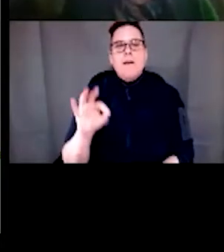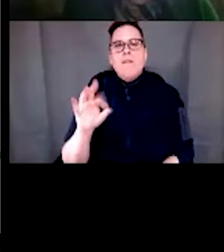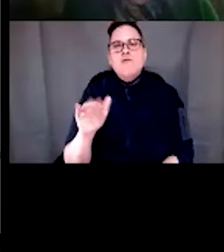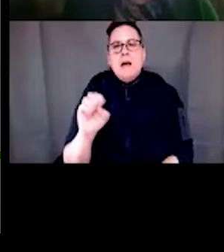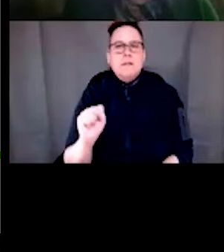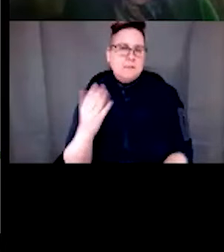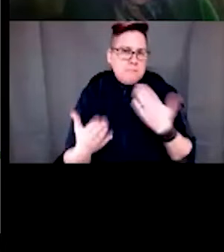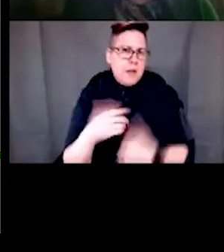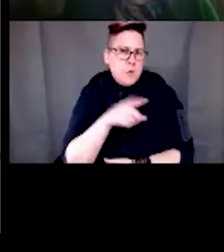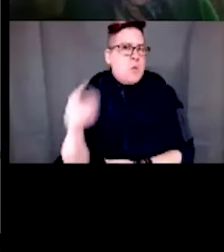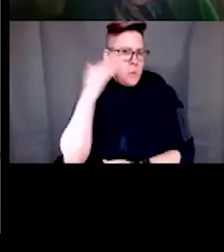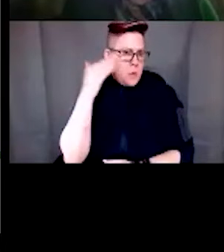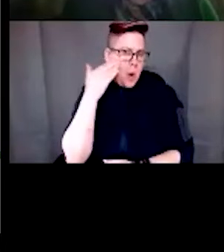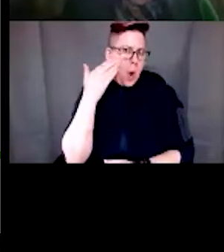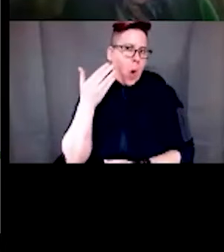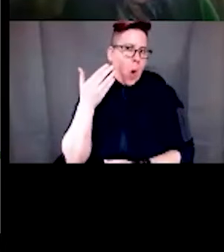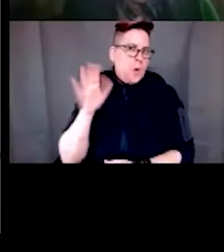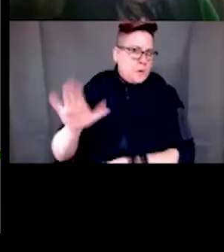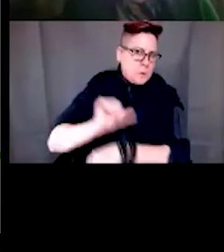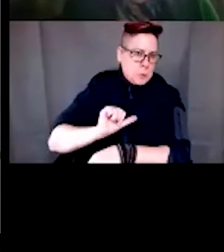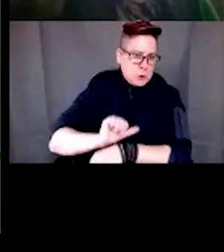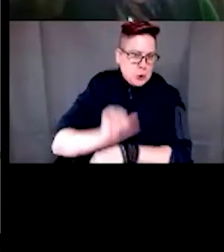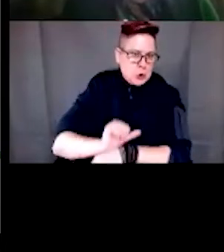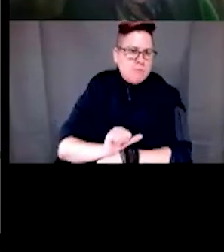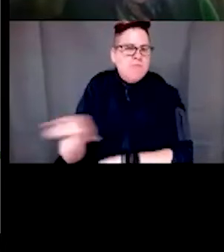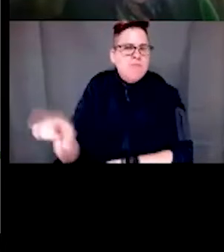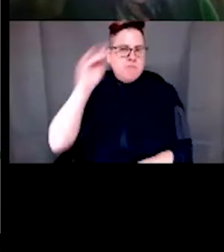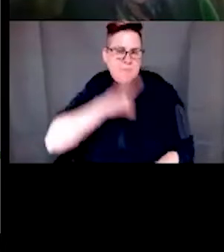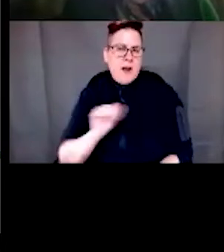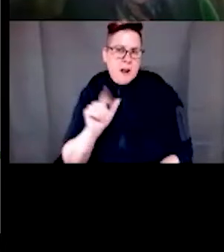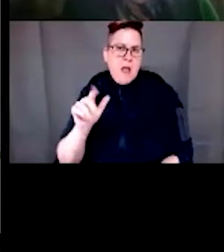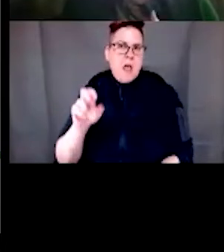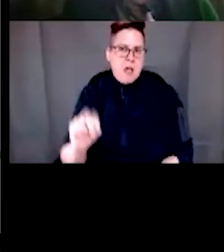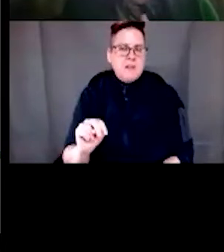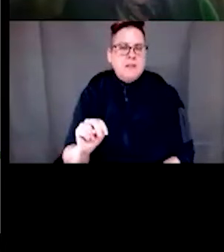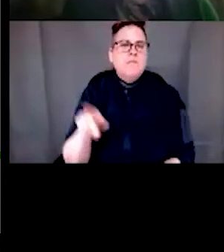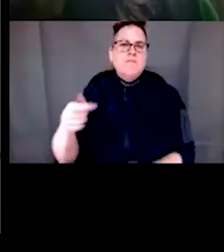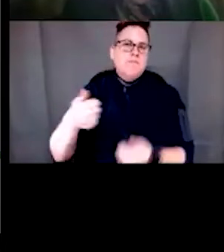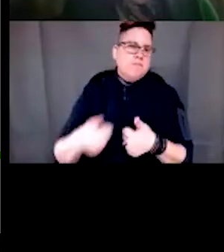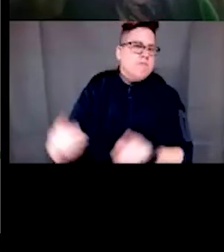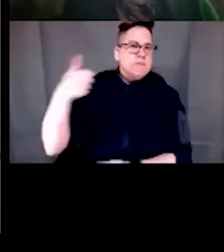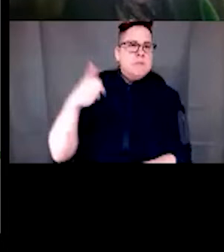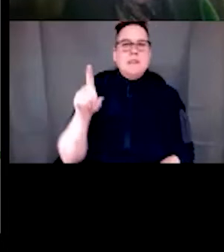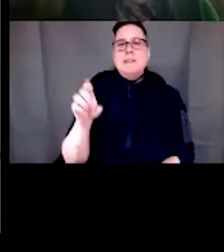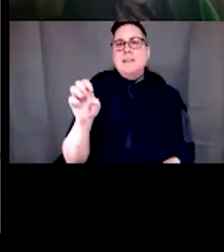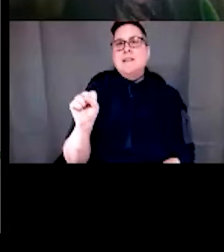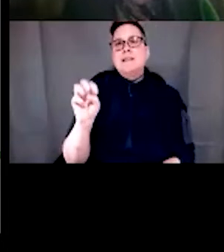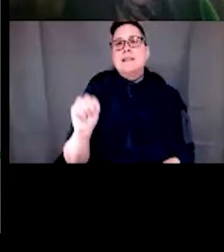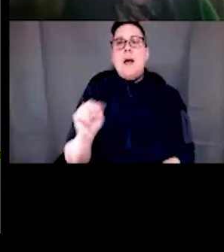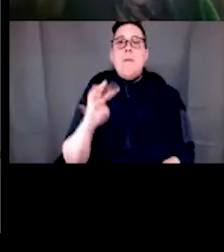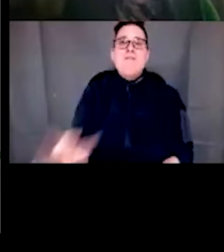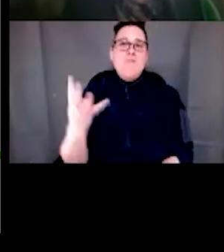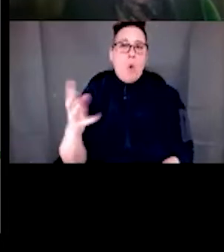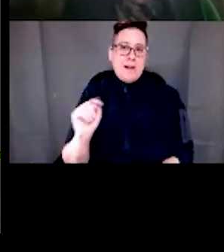probably know of his work. He was the head of the DSM-4 task